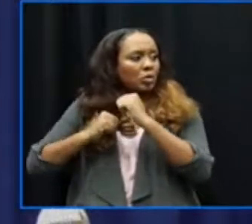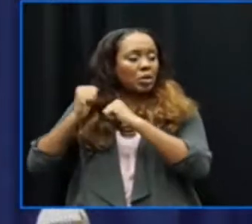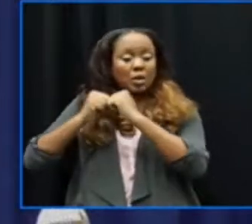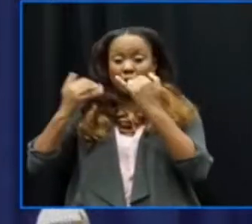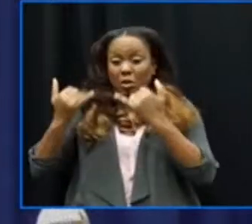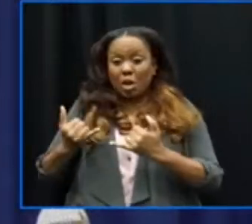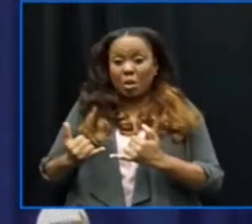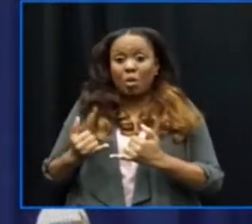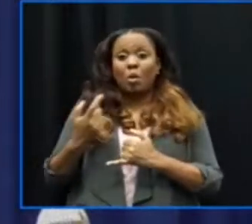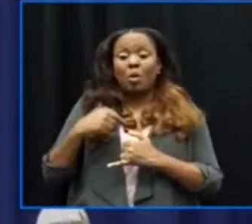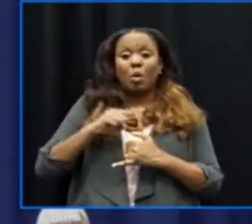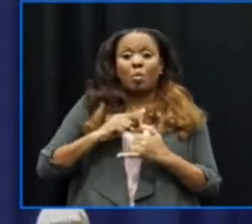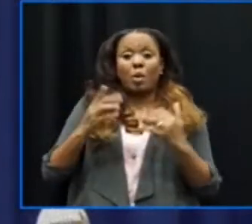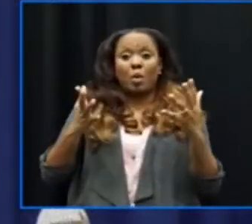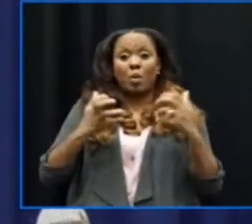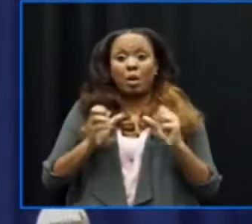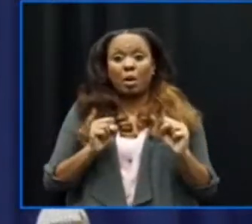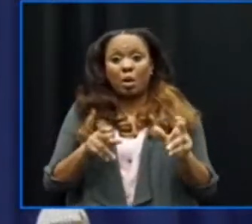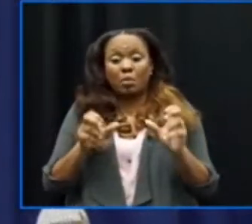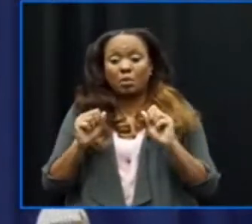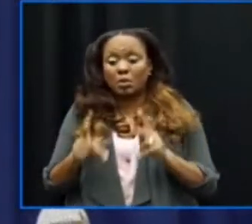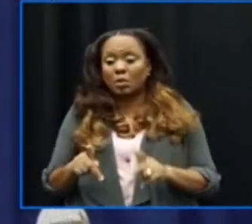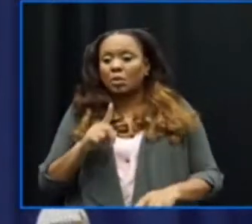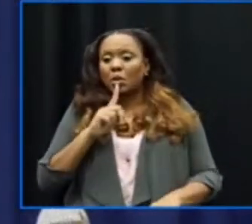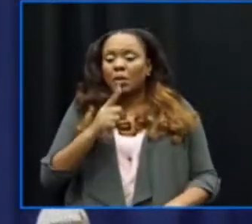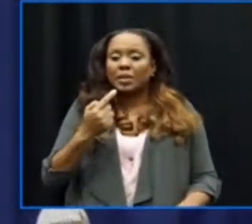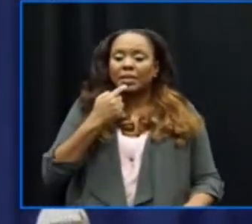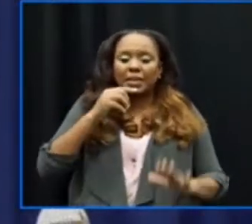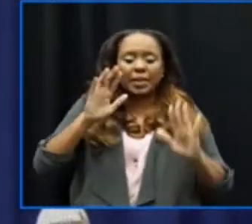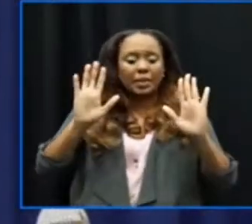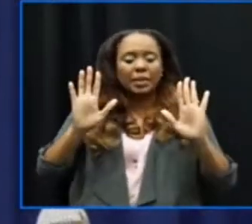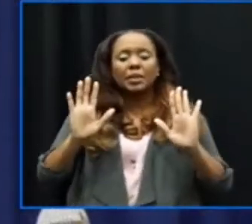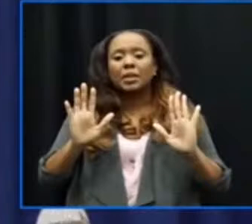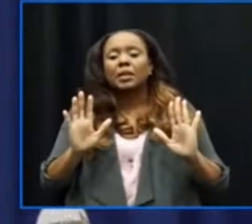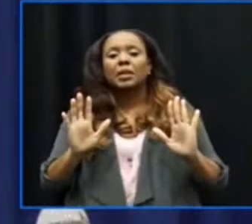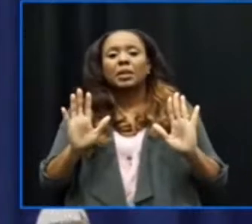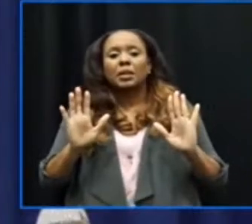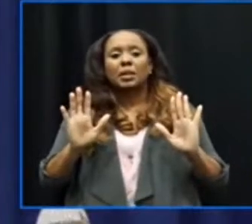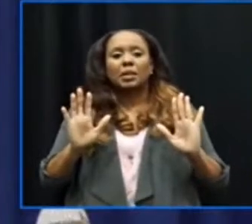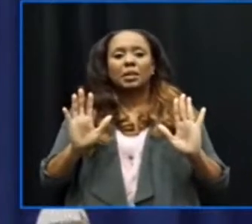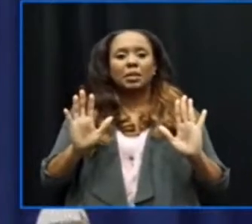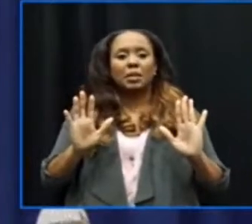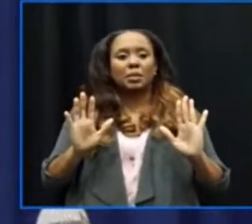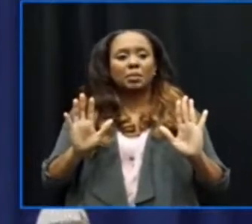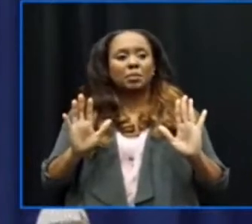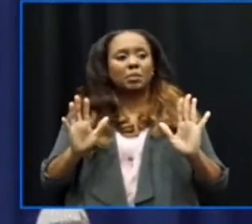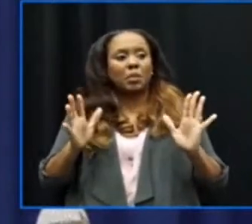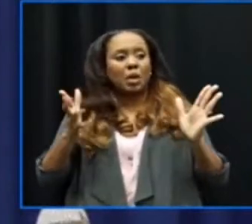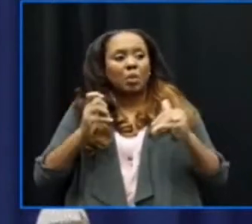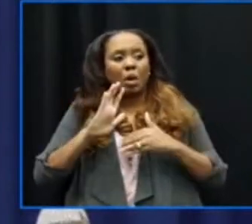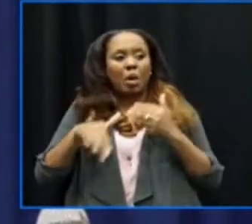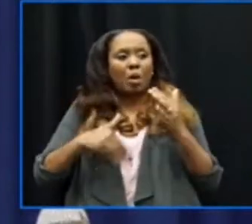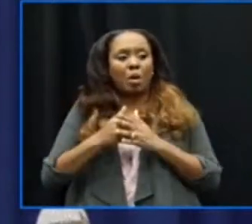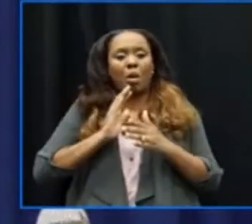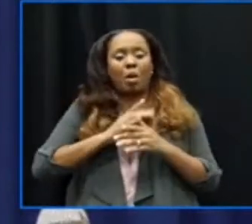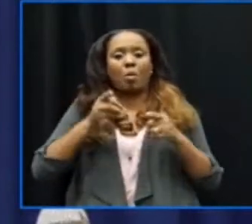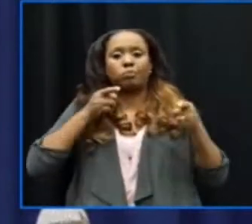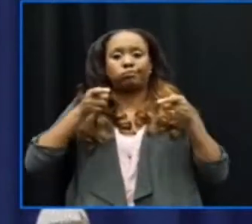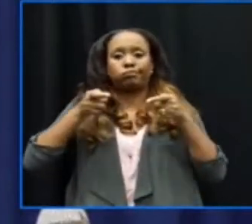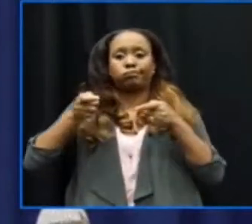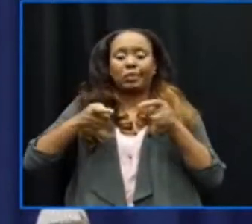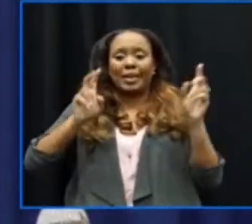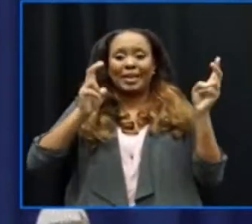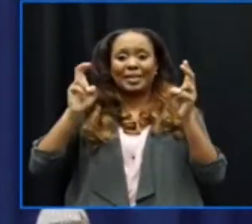the opportunity to draw the proverbial line in the sand and essentially bring those governance issues